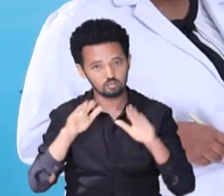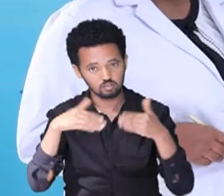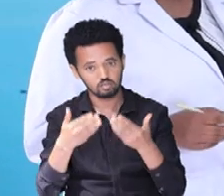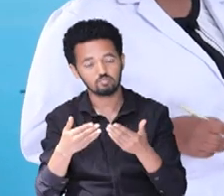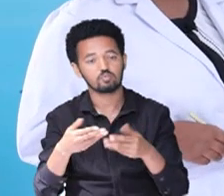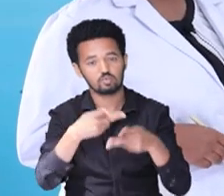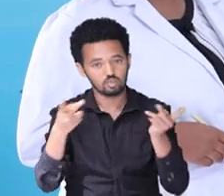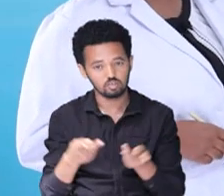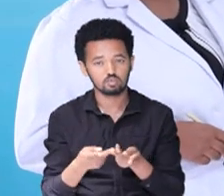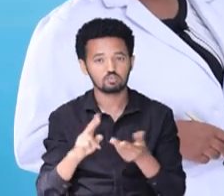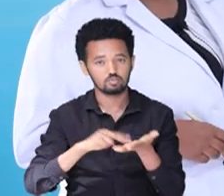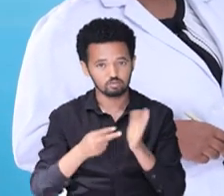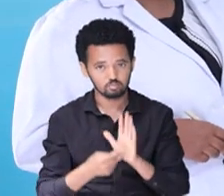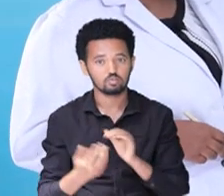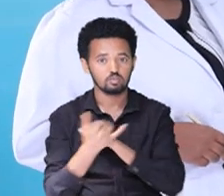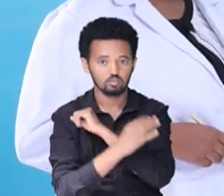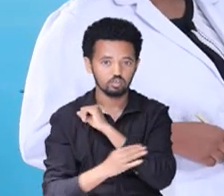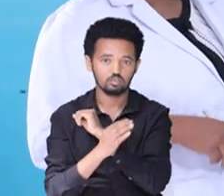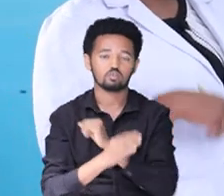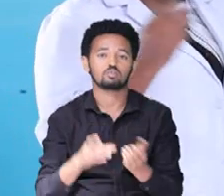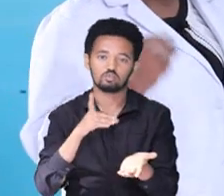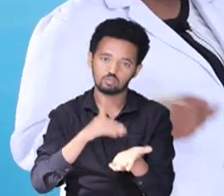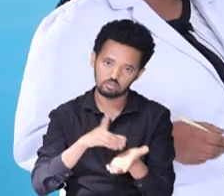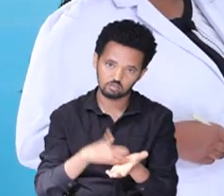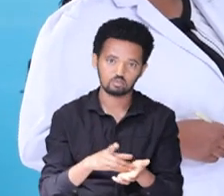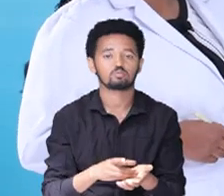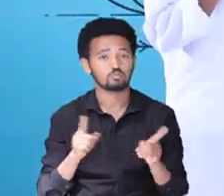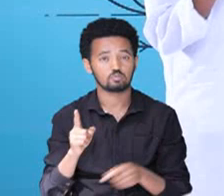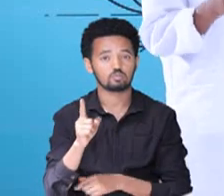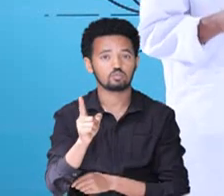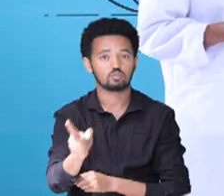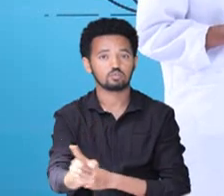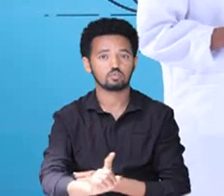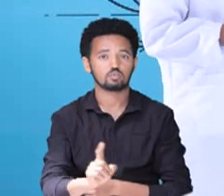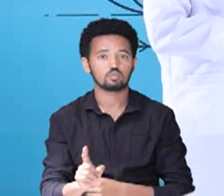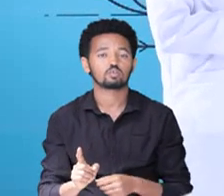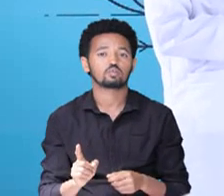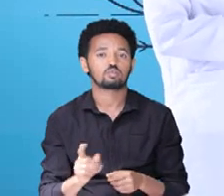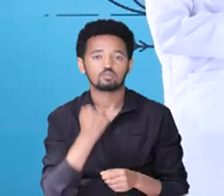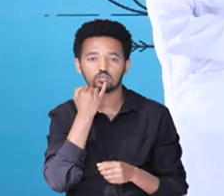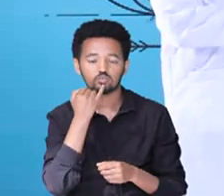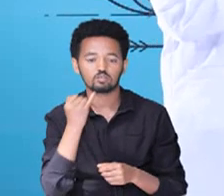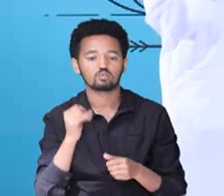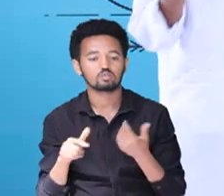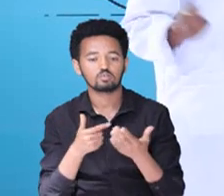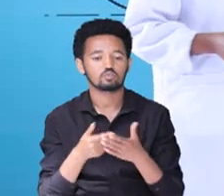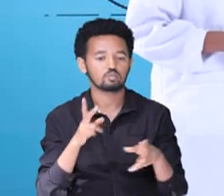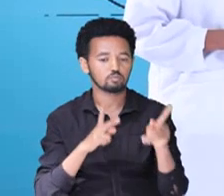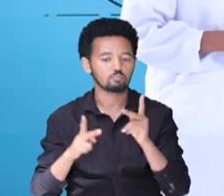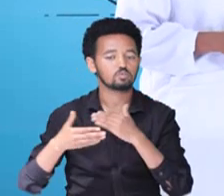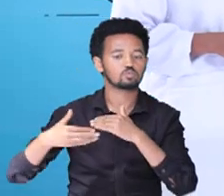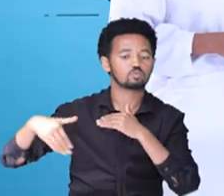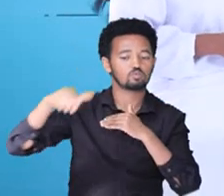area, such as country, city, town, and so on. Distribution of population is the spread of people